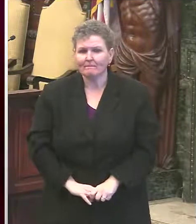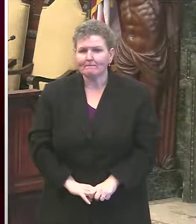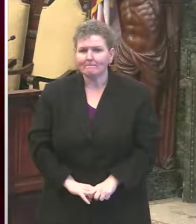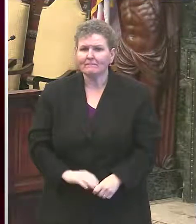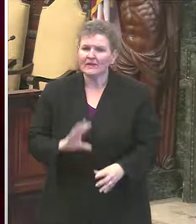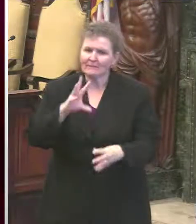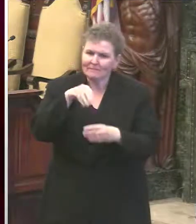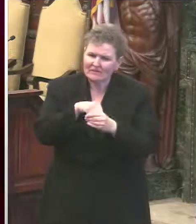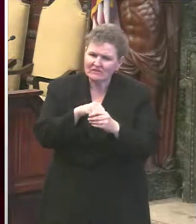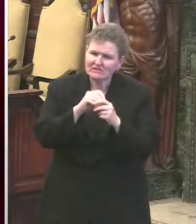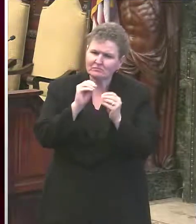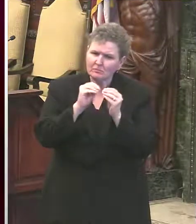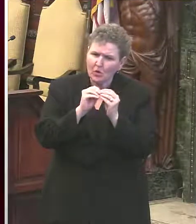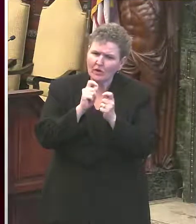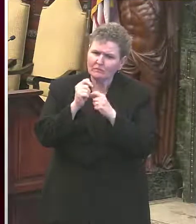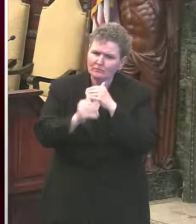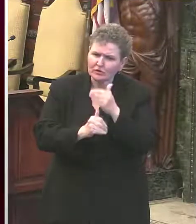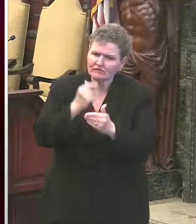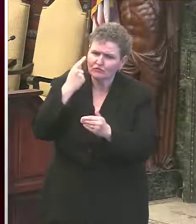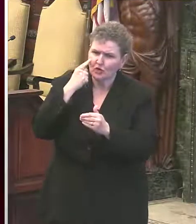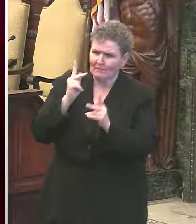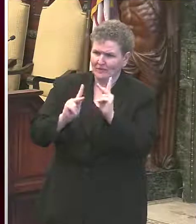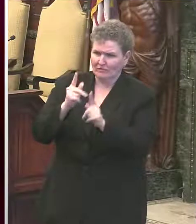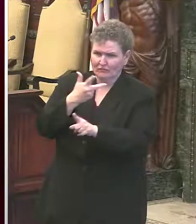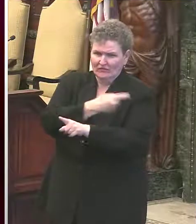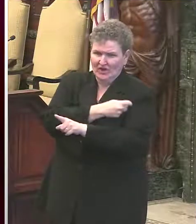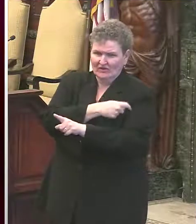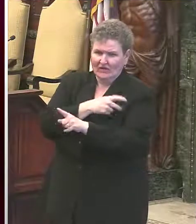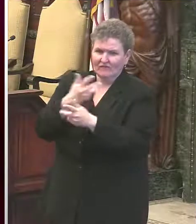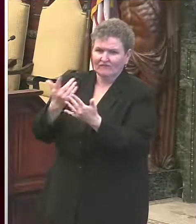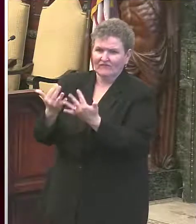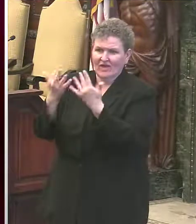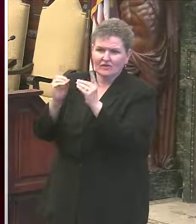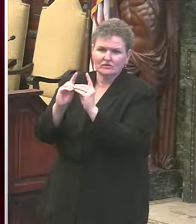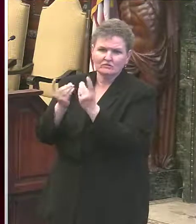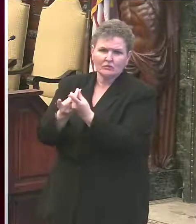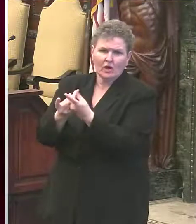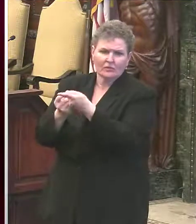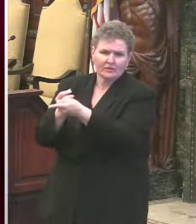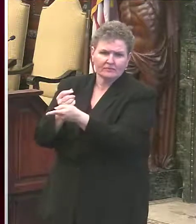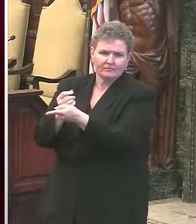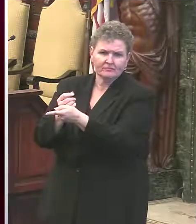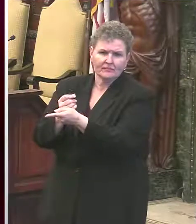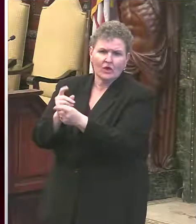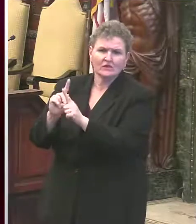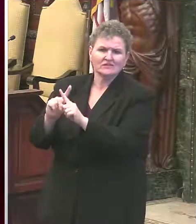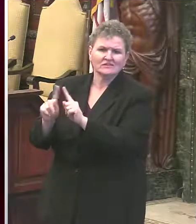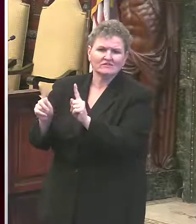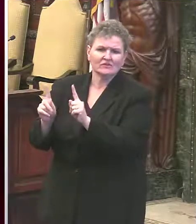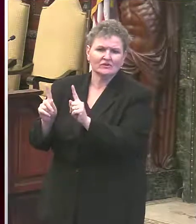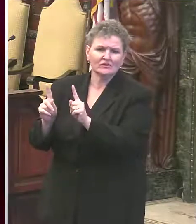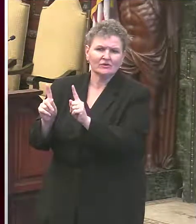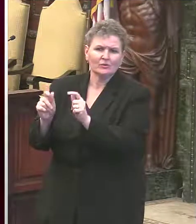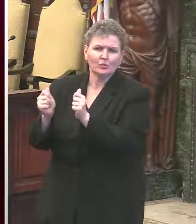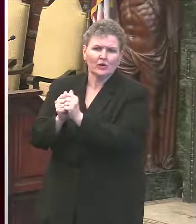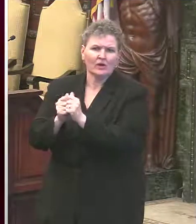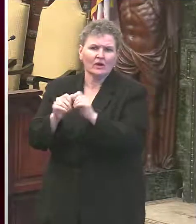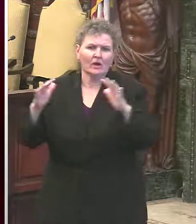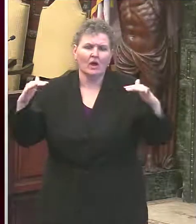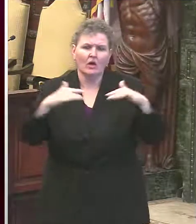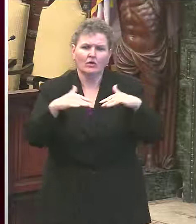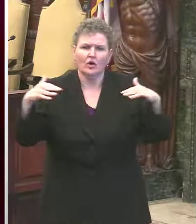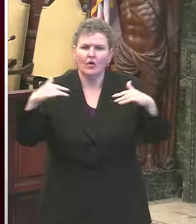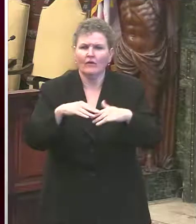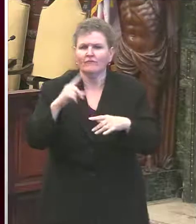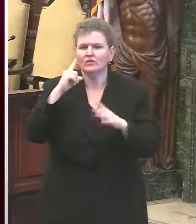for matching up vaccine provider organizations with congregate settings so that homeless shelters, for example, we will